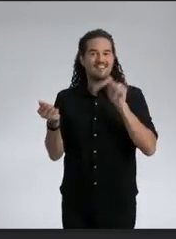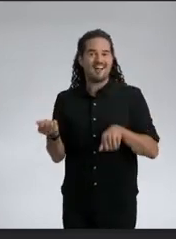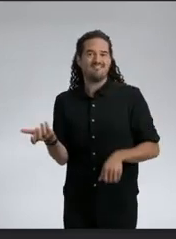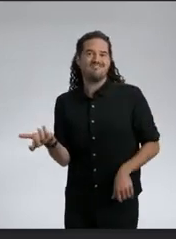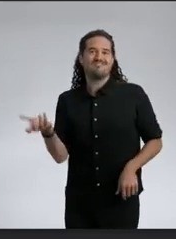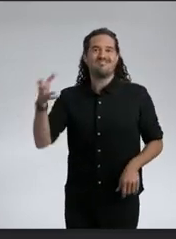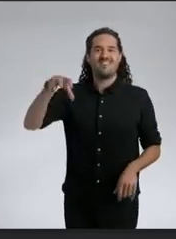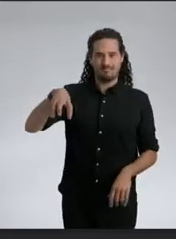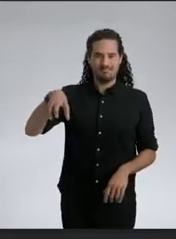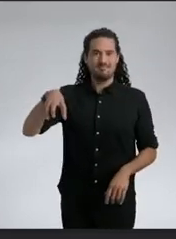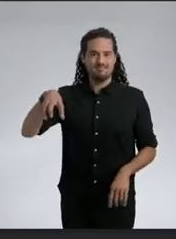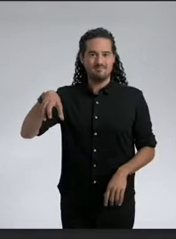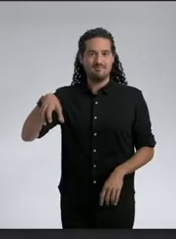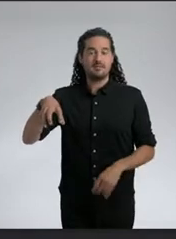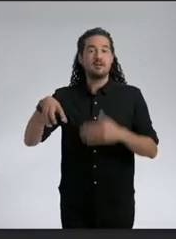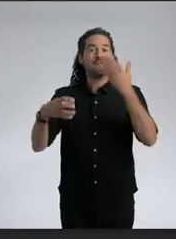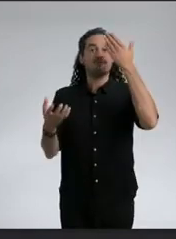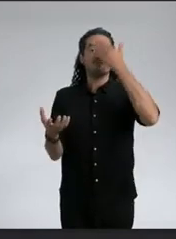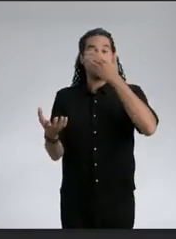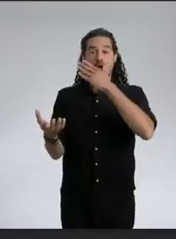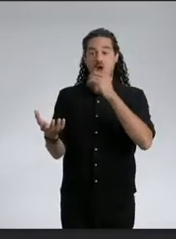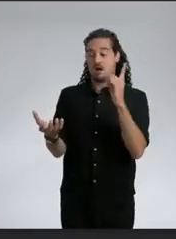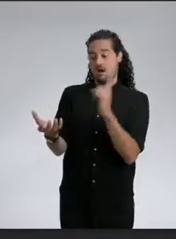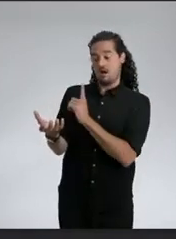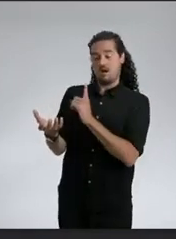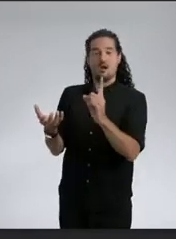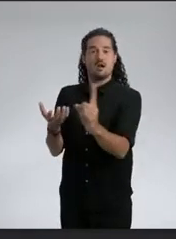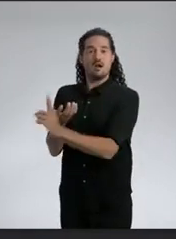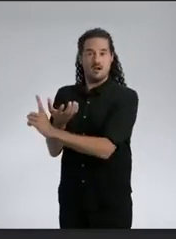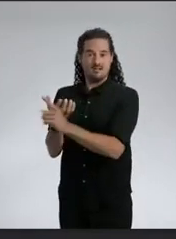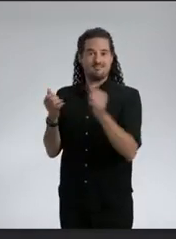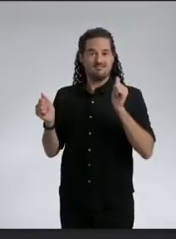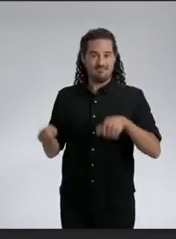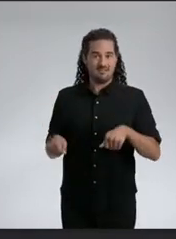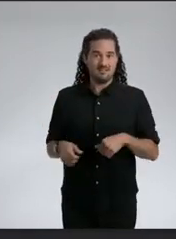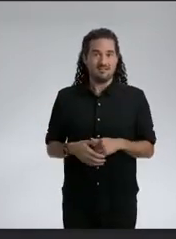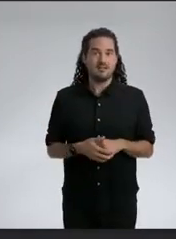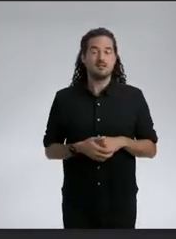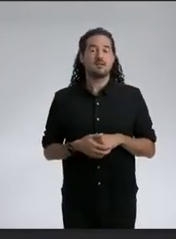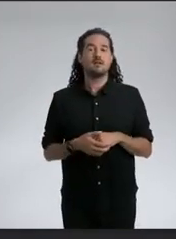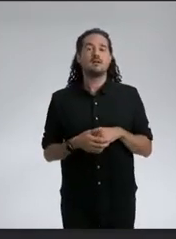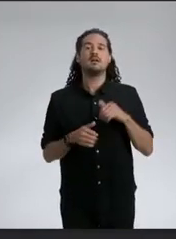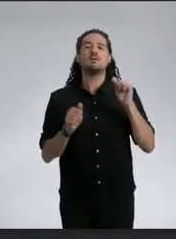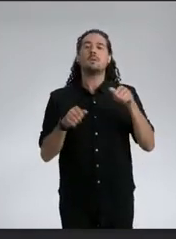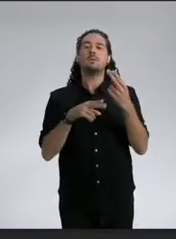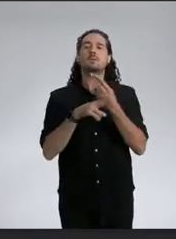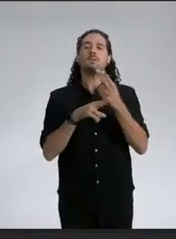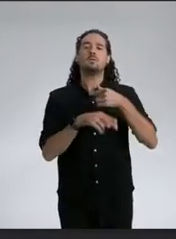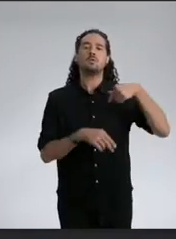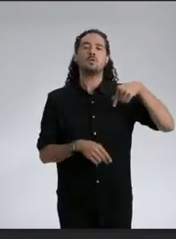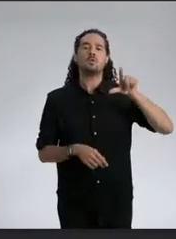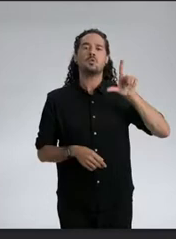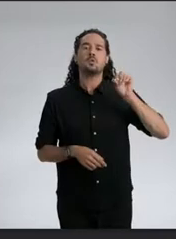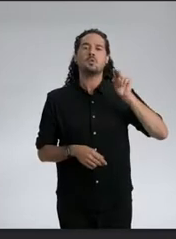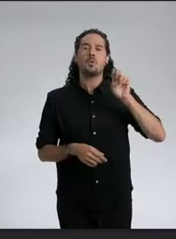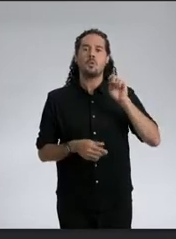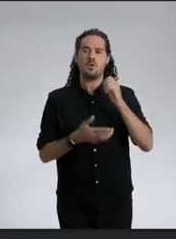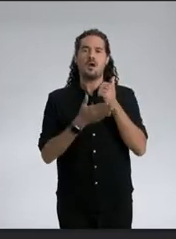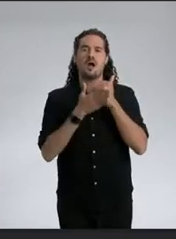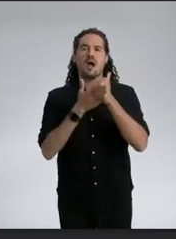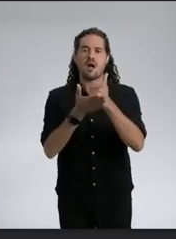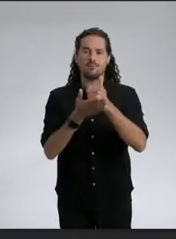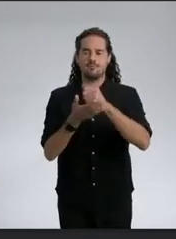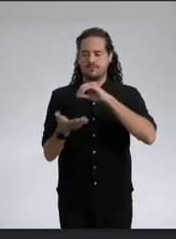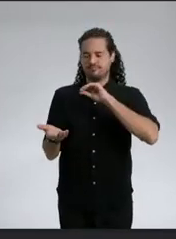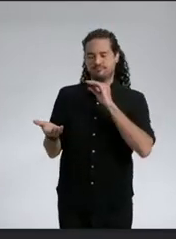foreground segmentation. You can use apps like Clone, which provide excellent guides to help streamline your workflow.